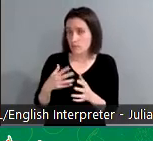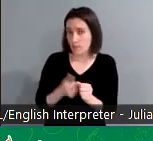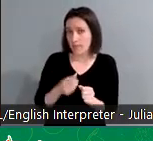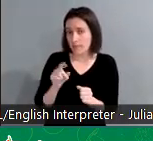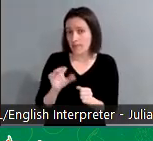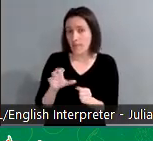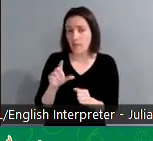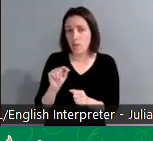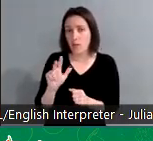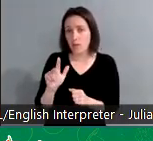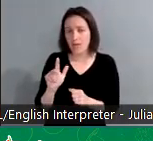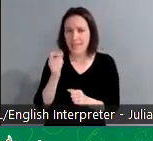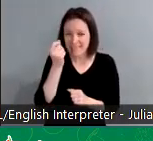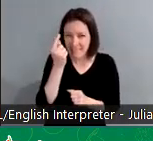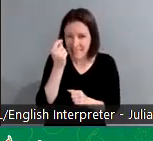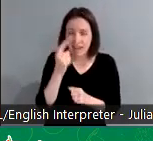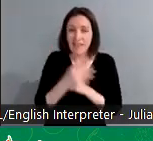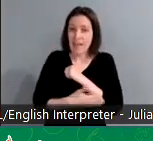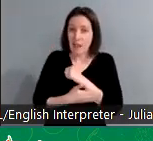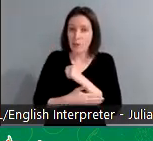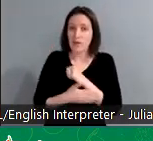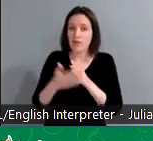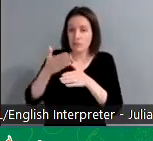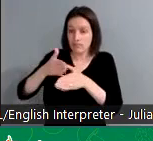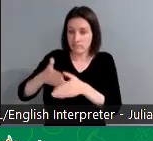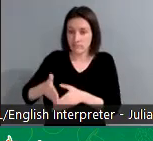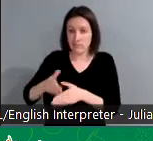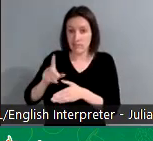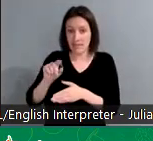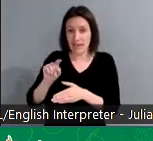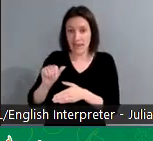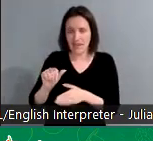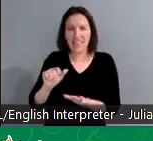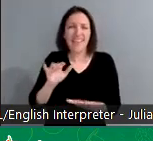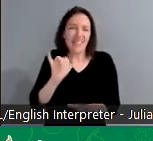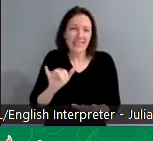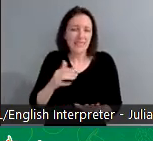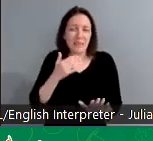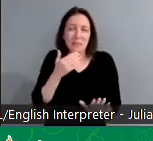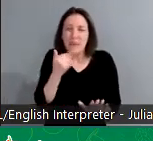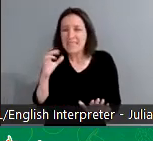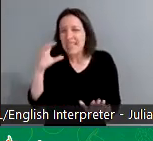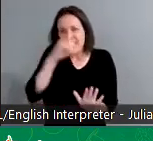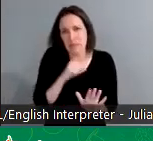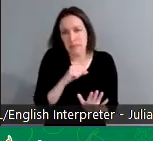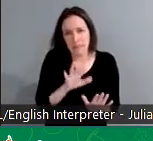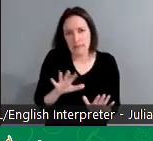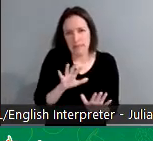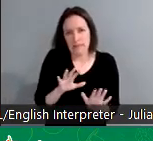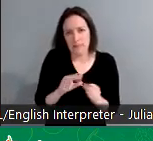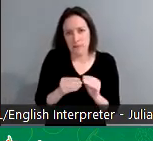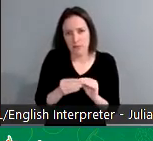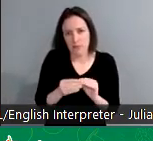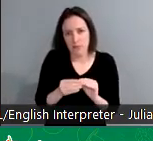that the county breakout data are best estimates. They're not exact and will not equal to the